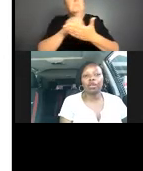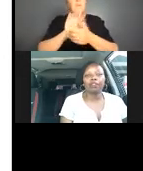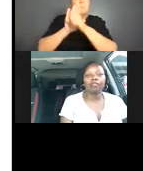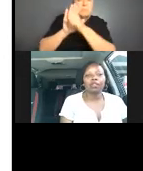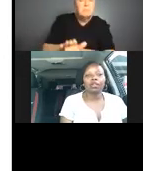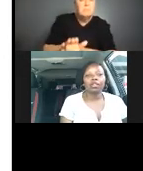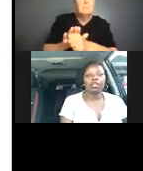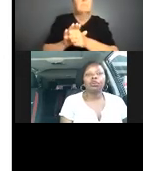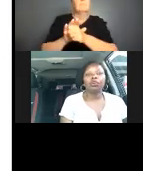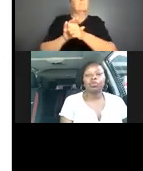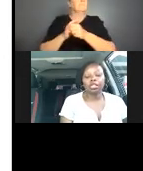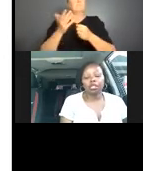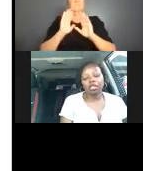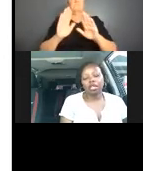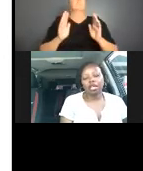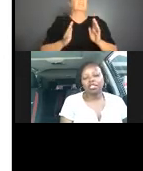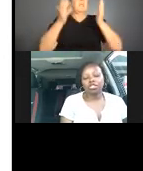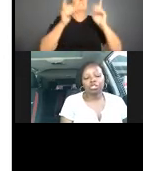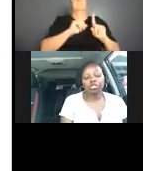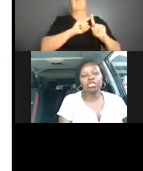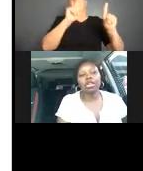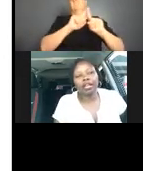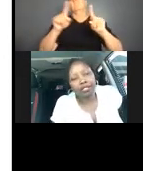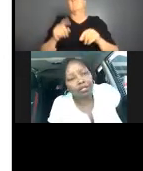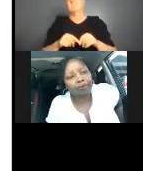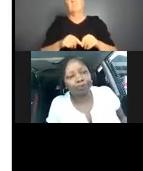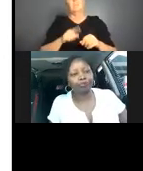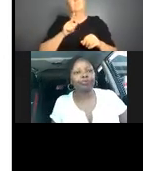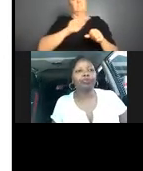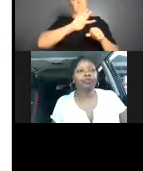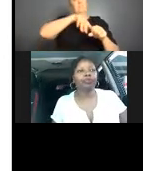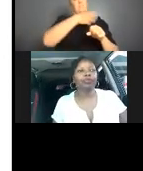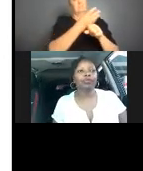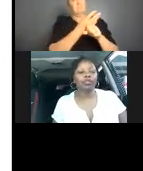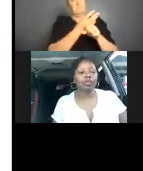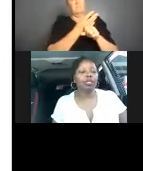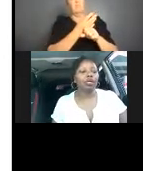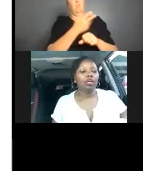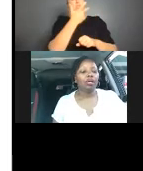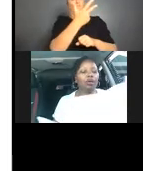of lives, including SDG 3 targets.